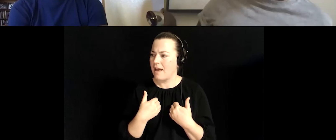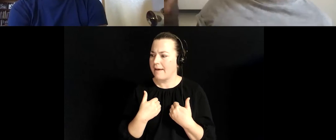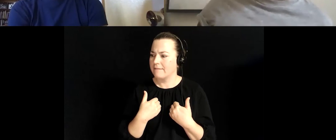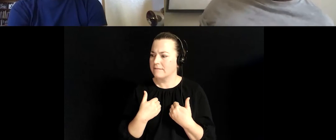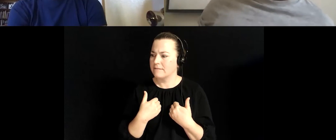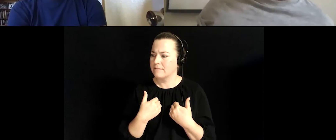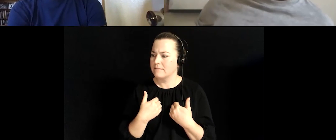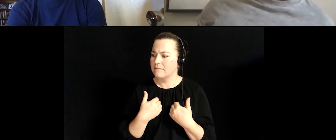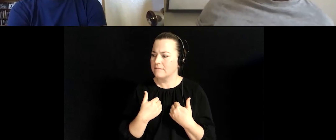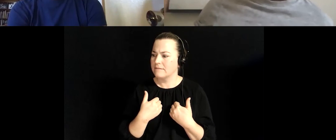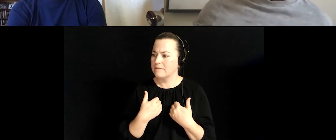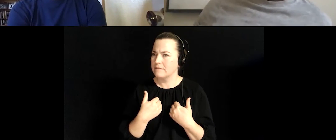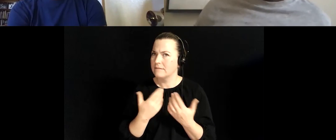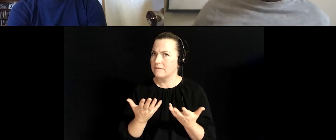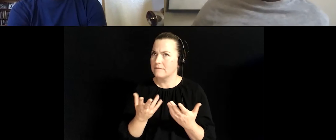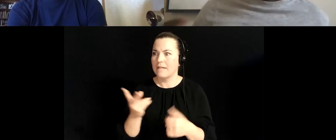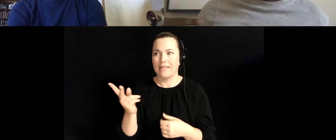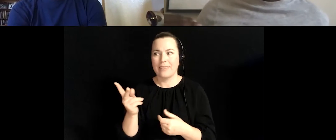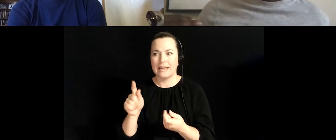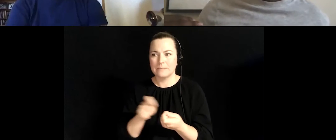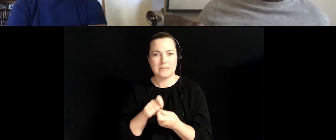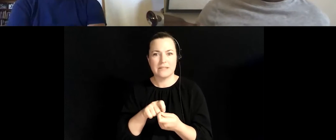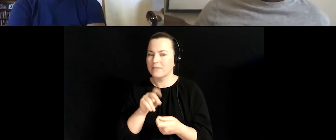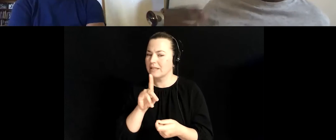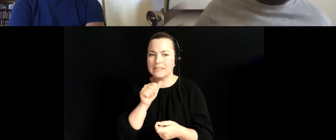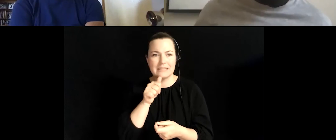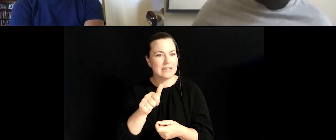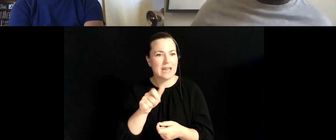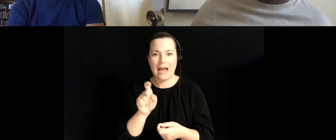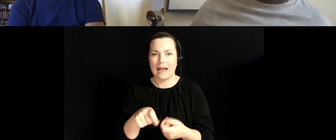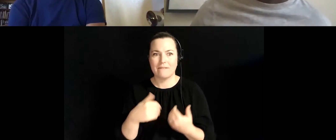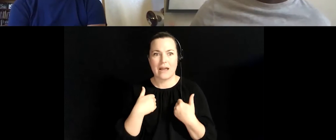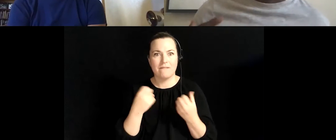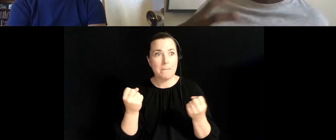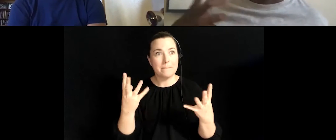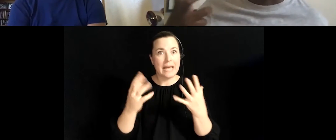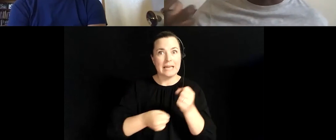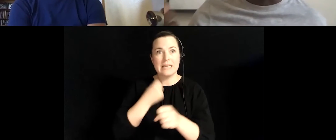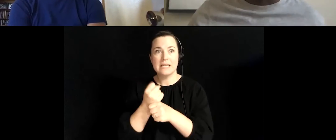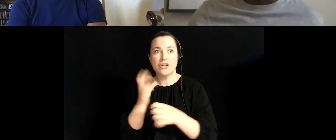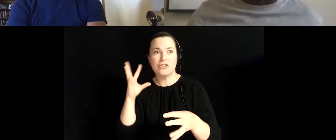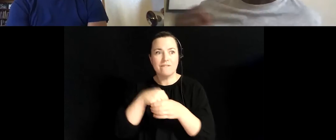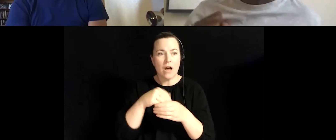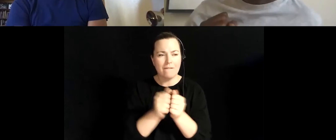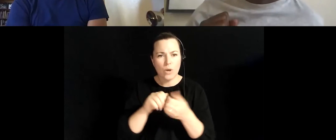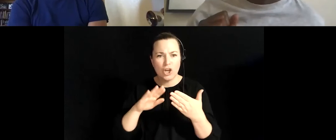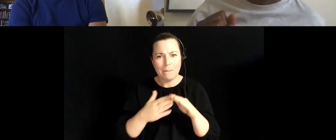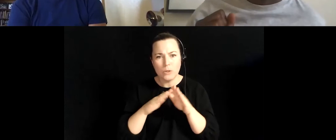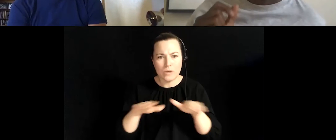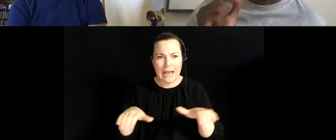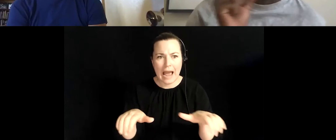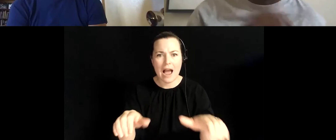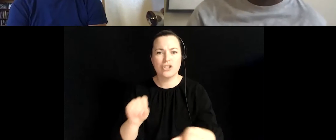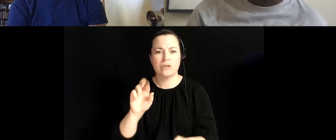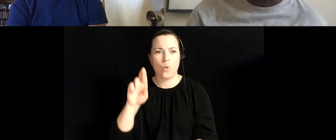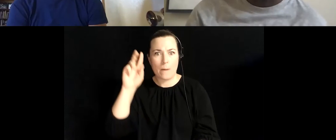like, they specifically didn't have to have years of like community action or political alignment